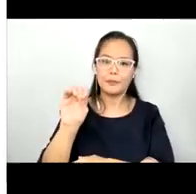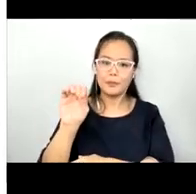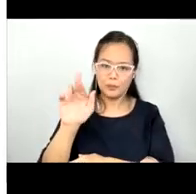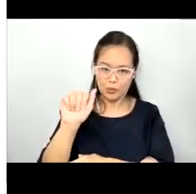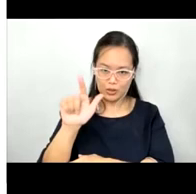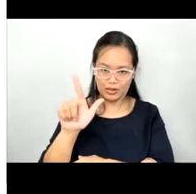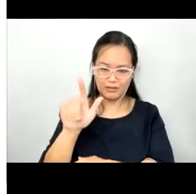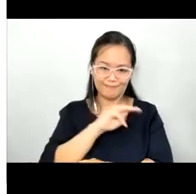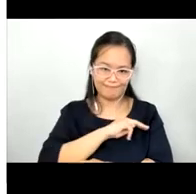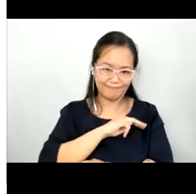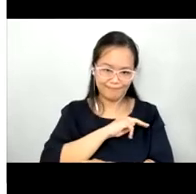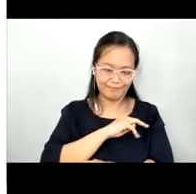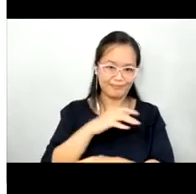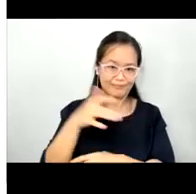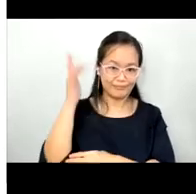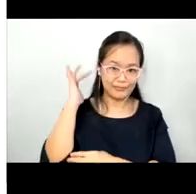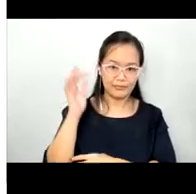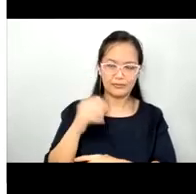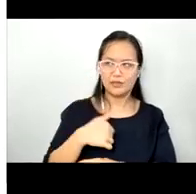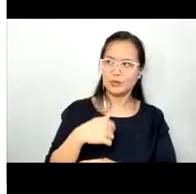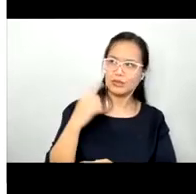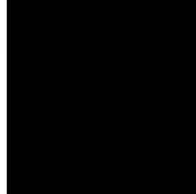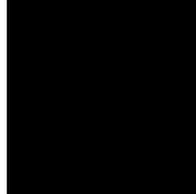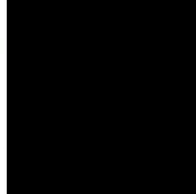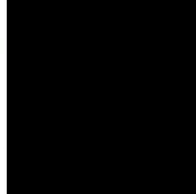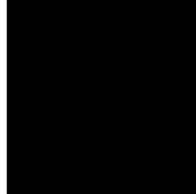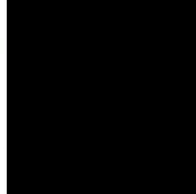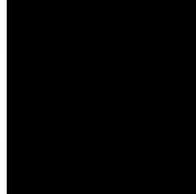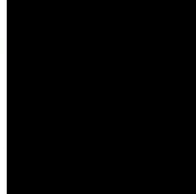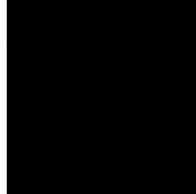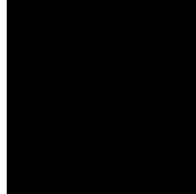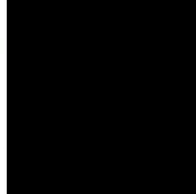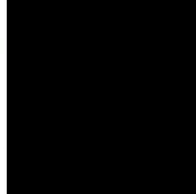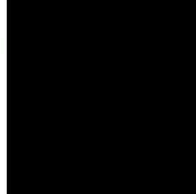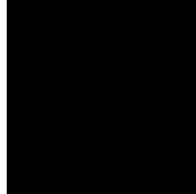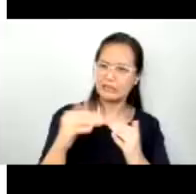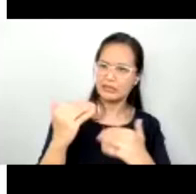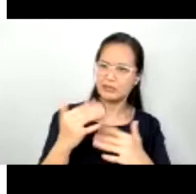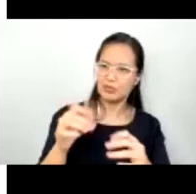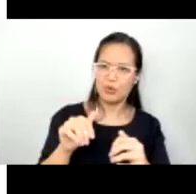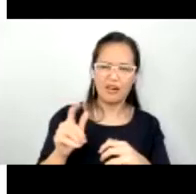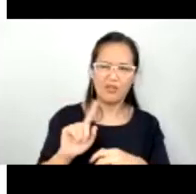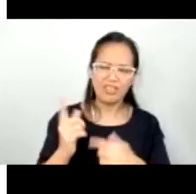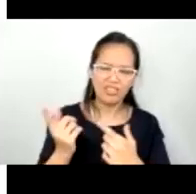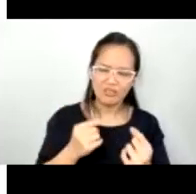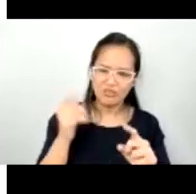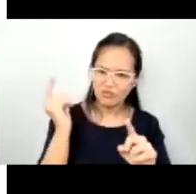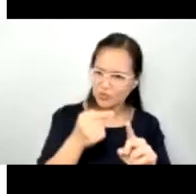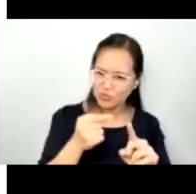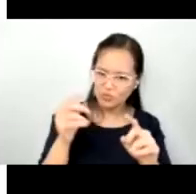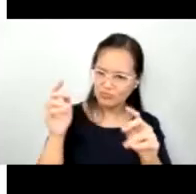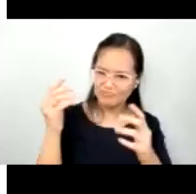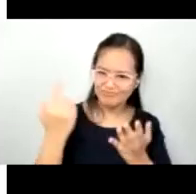And, I thought that if I only had 20 minutes, so what should I talk about to make sure that I'm able to cover all of